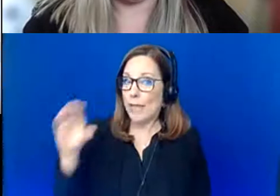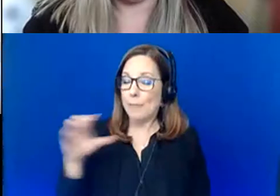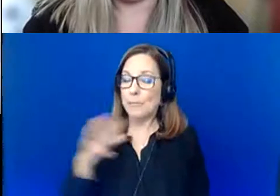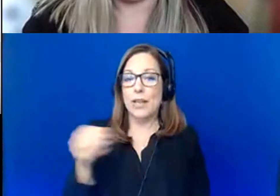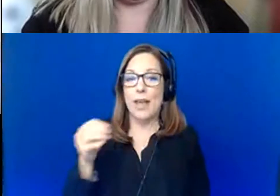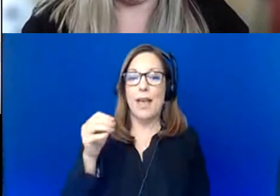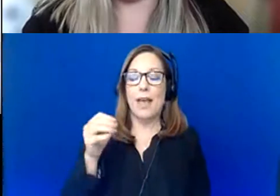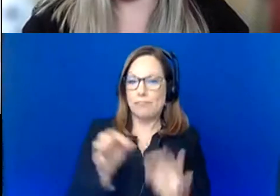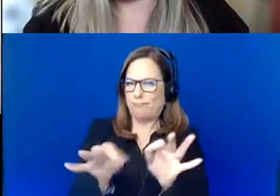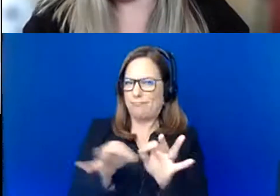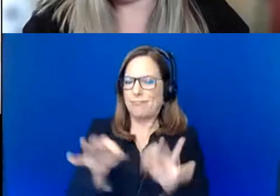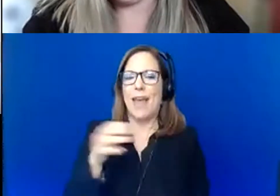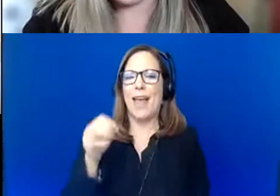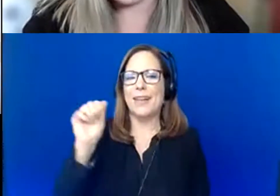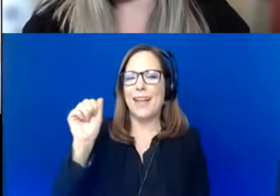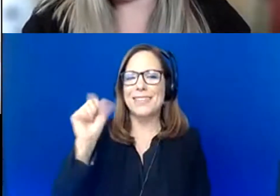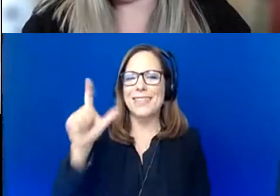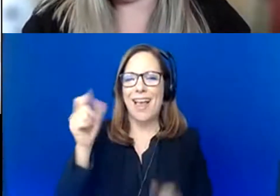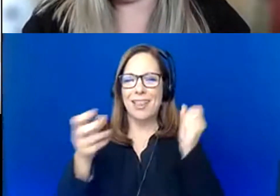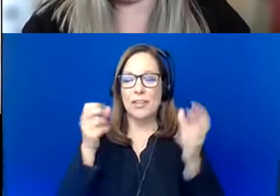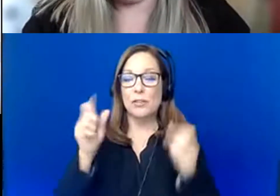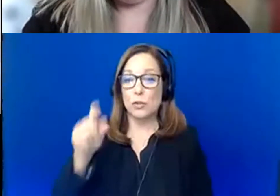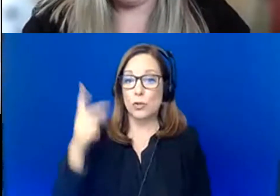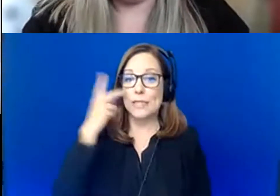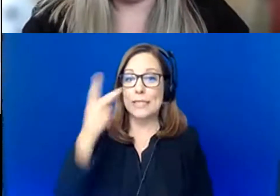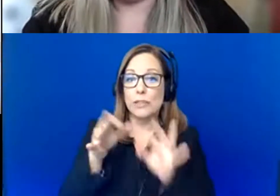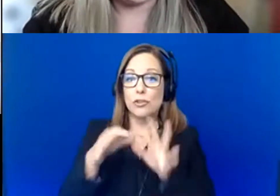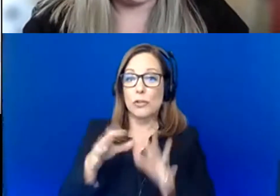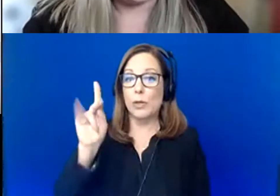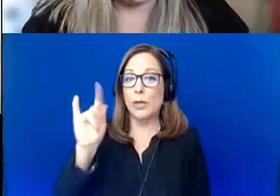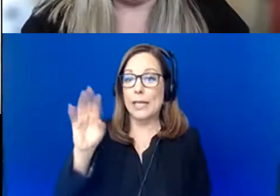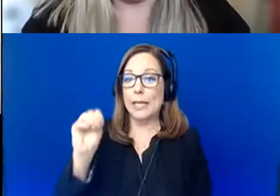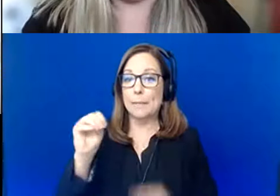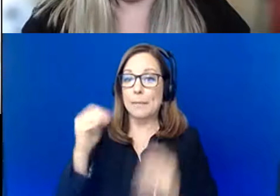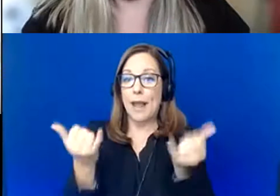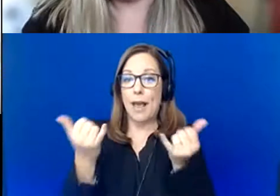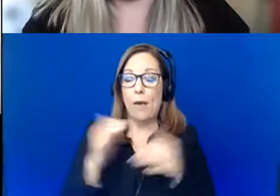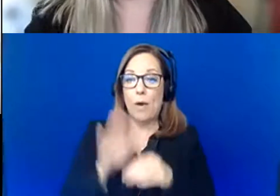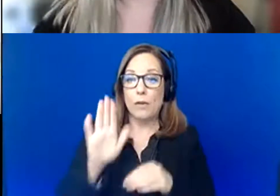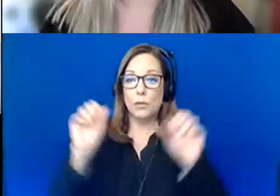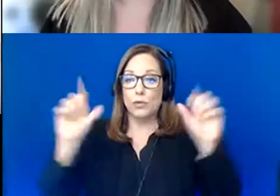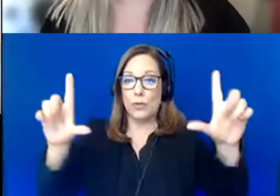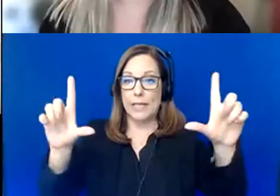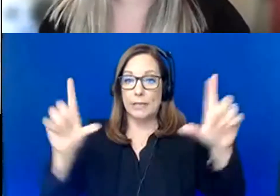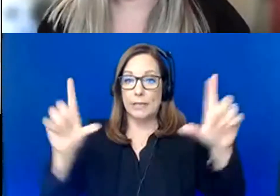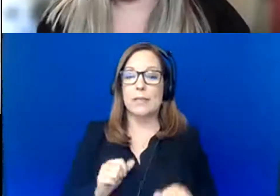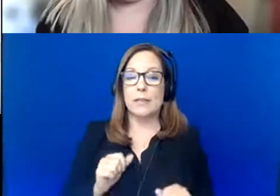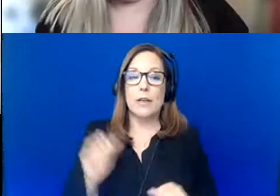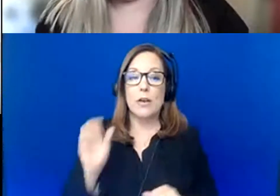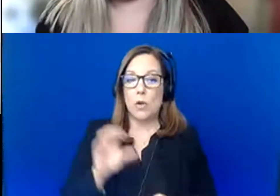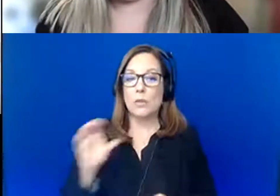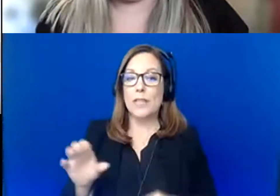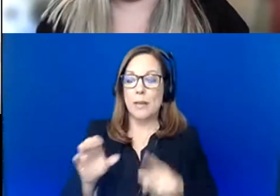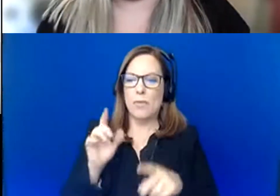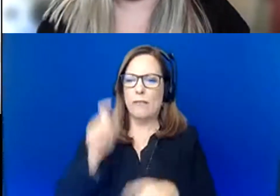are available. You should see our ASL interpreter, Kim, on your screen. Closed captioning does need to be